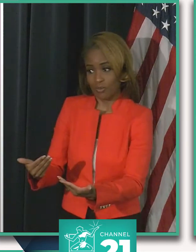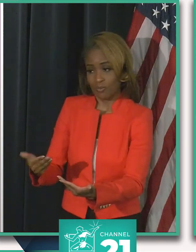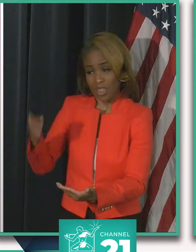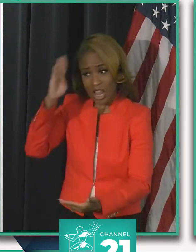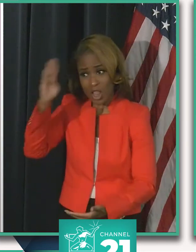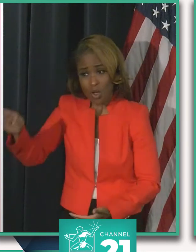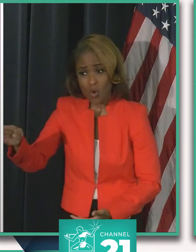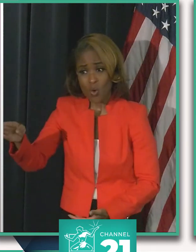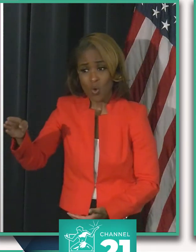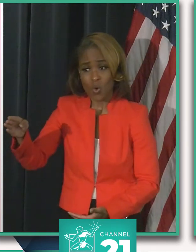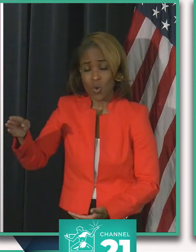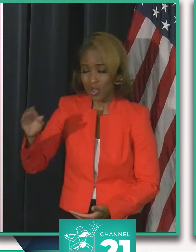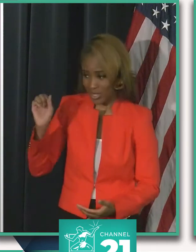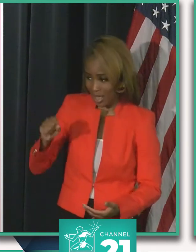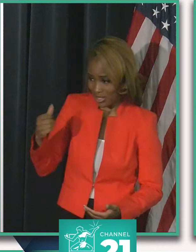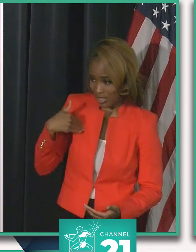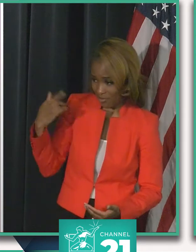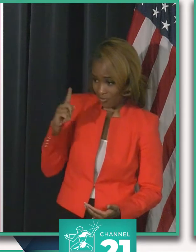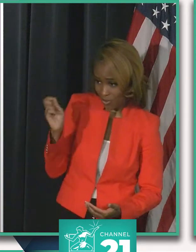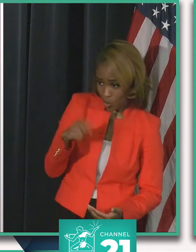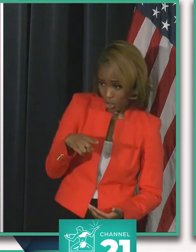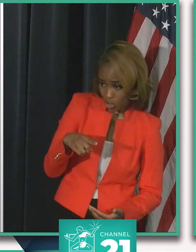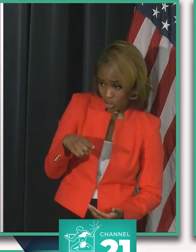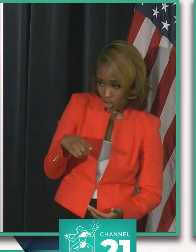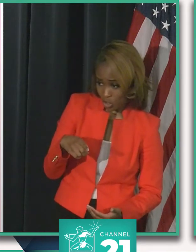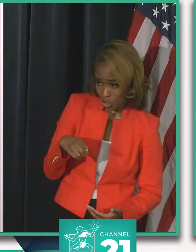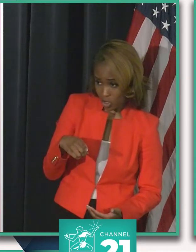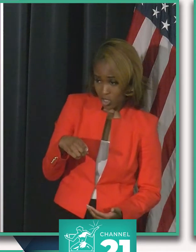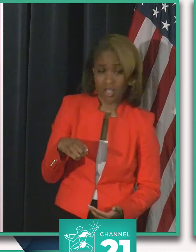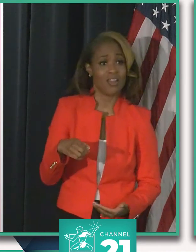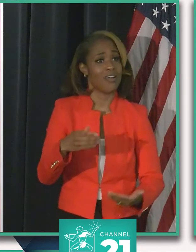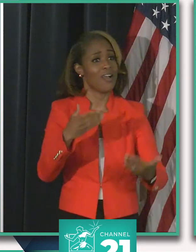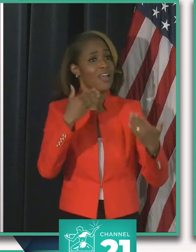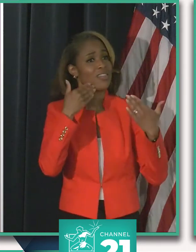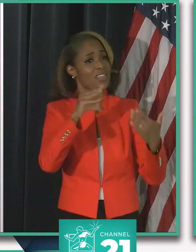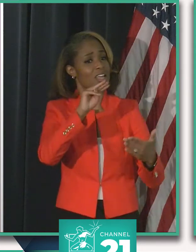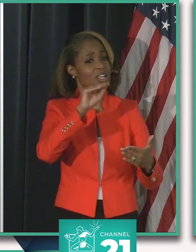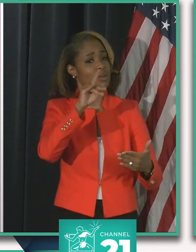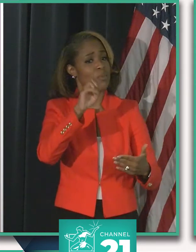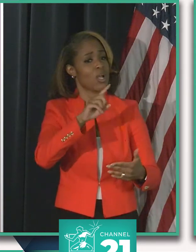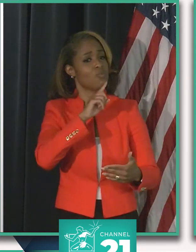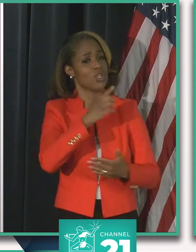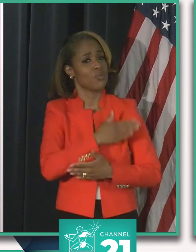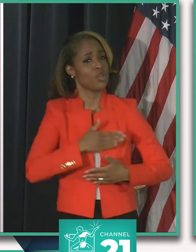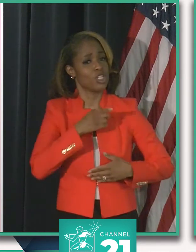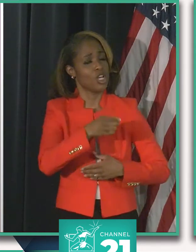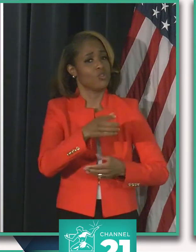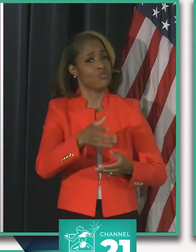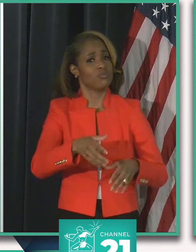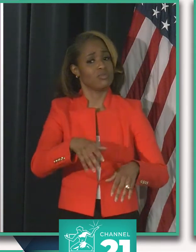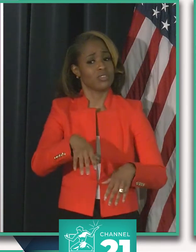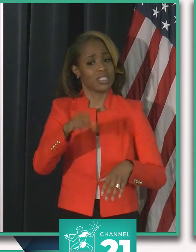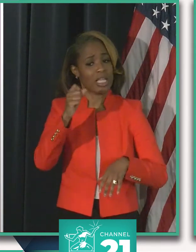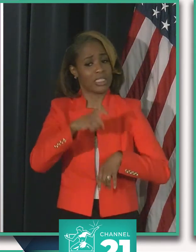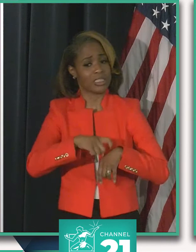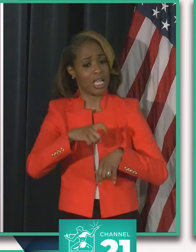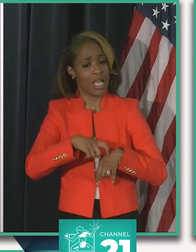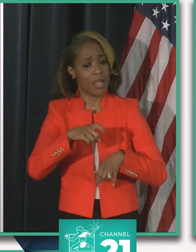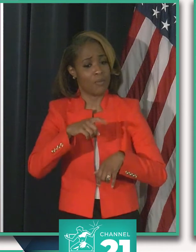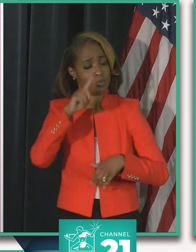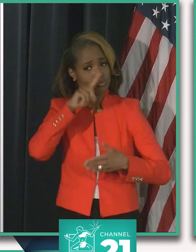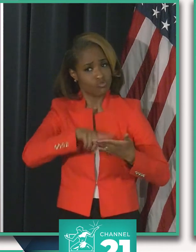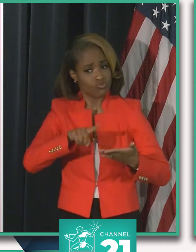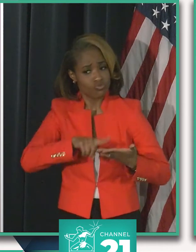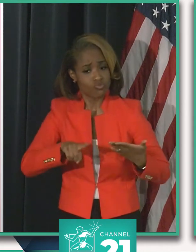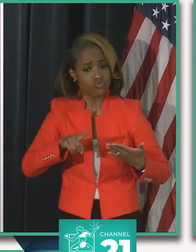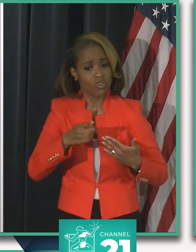Hello? Go ahead. You have a question? Thanks, Mike. I really appreciate you taking the time to look into matters.